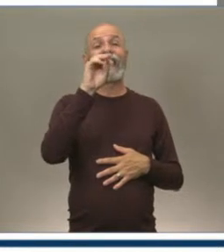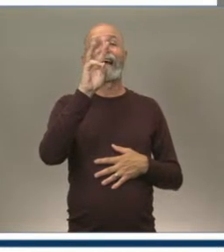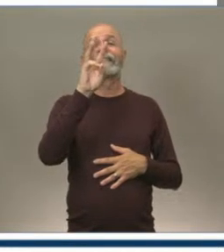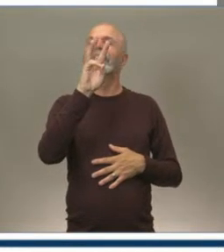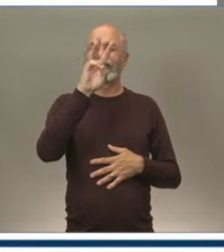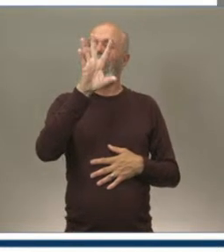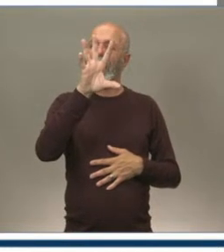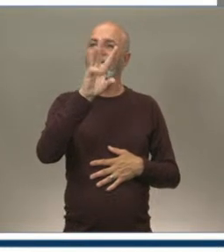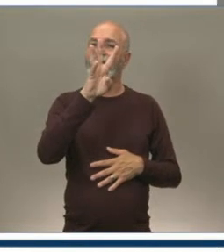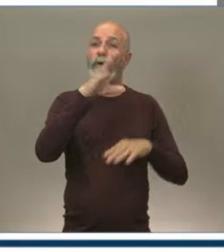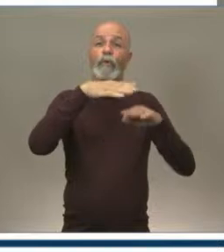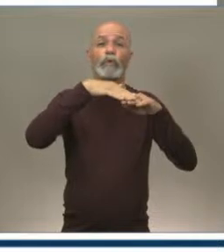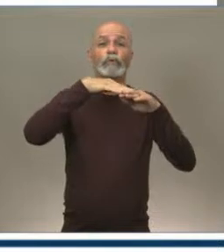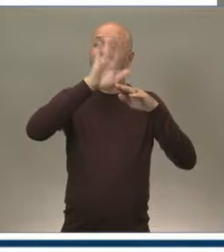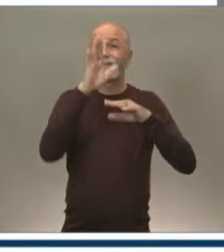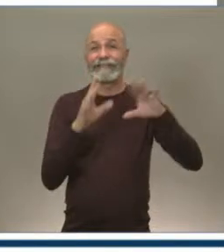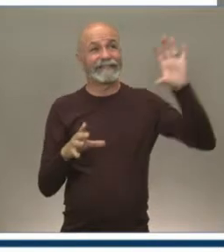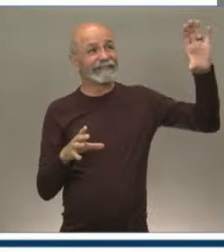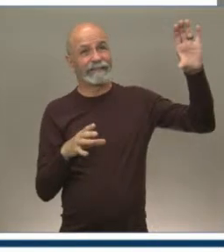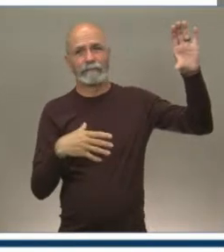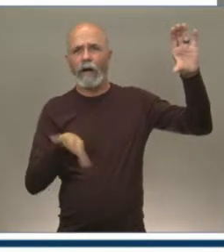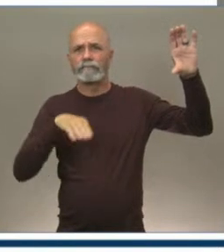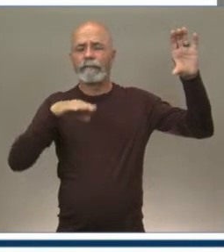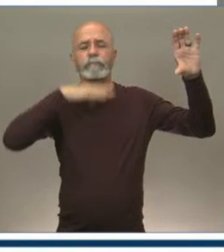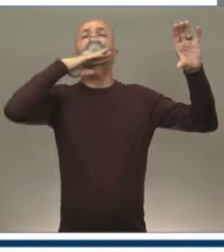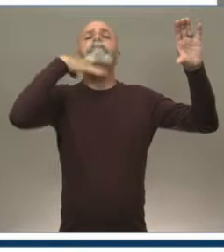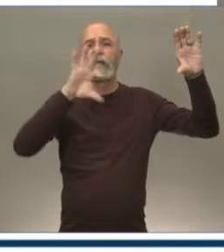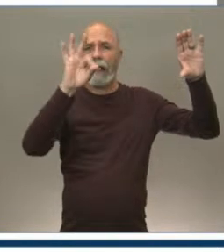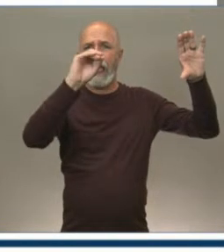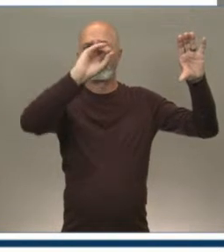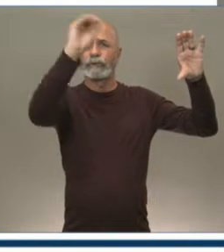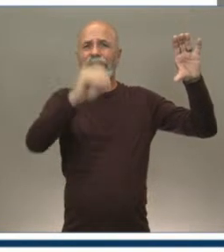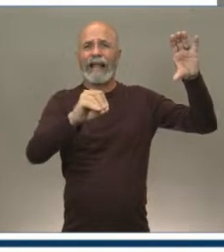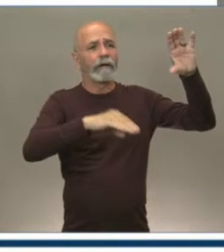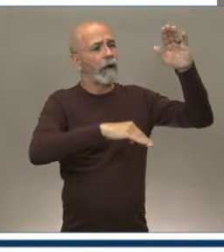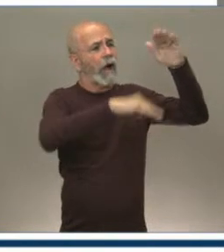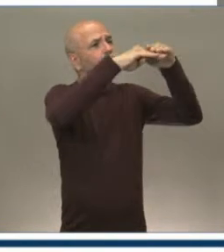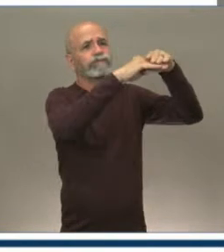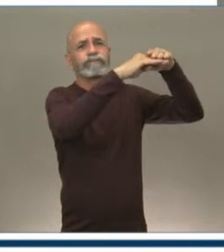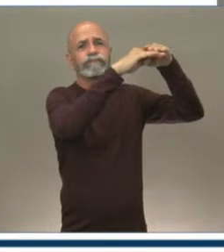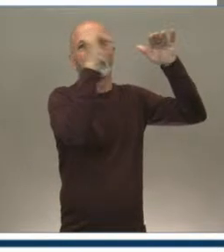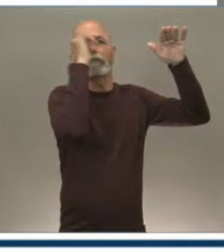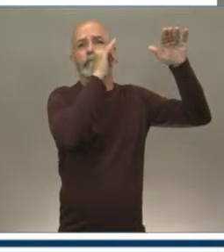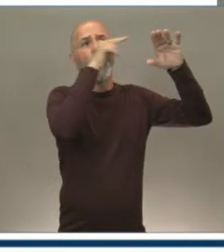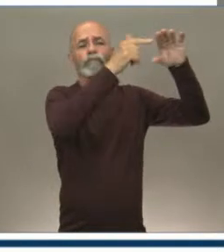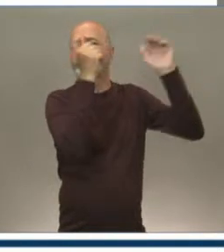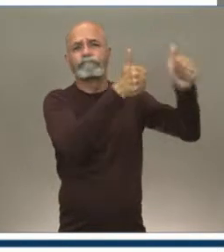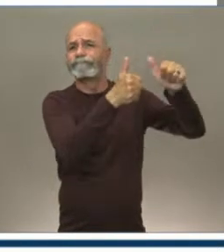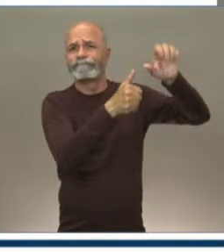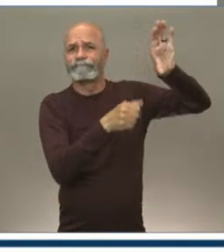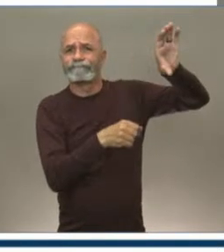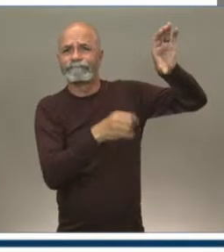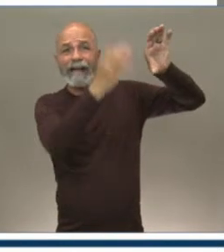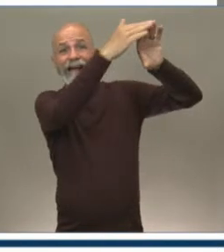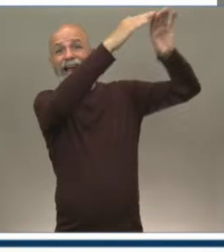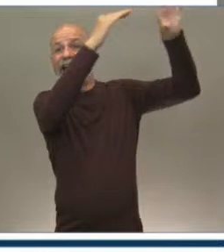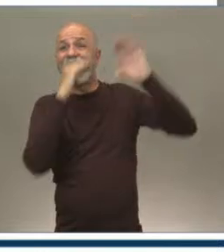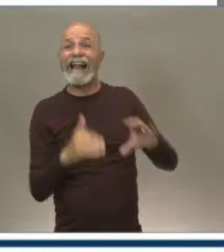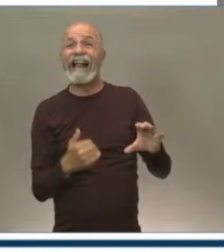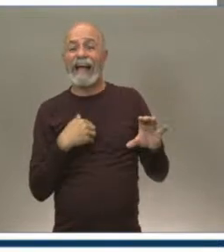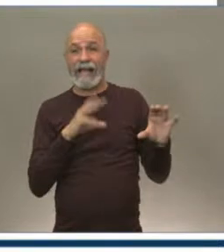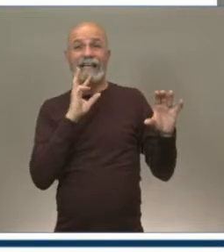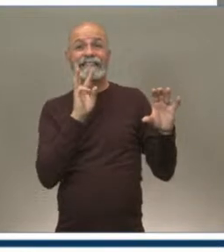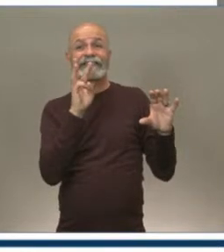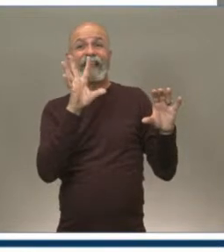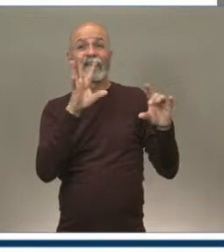90% of them who are in that age group have gotten vaccinated. That's phenomenal. And the 65 and 55 plus, or the 60 plus